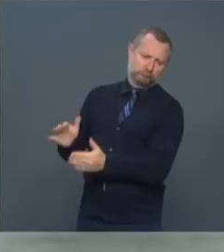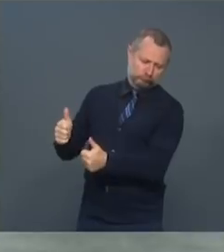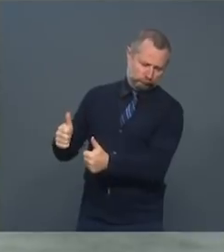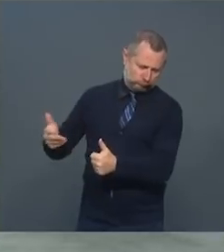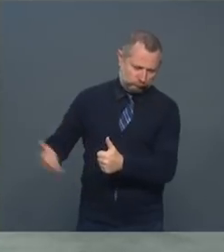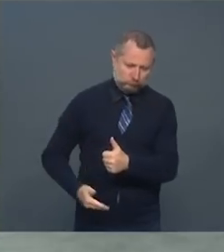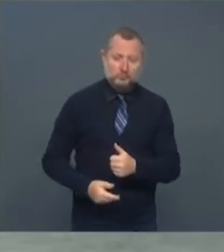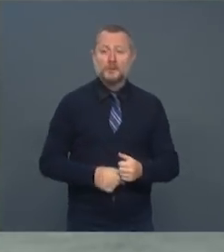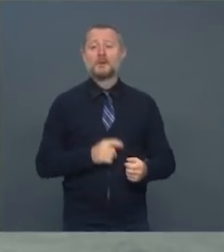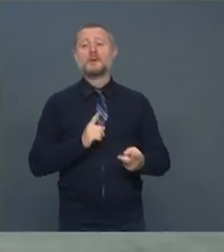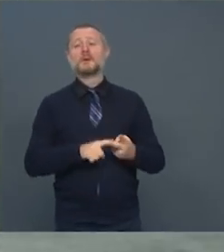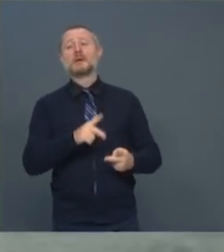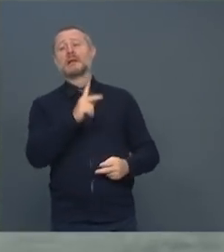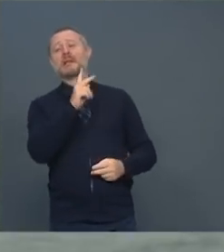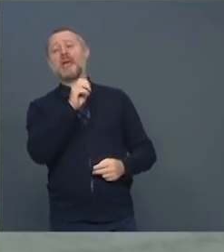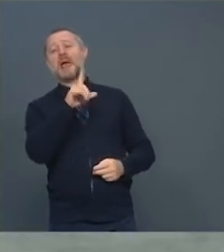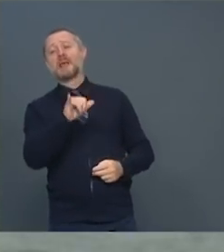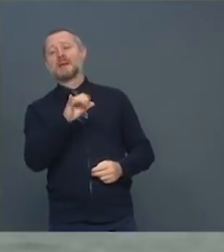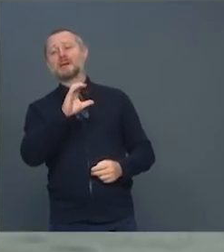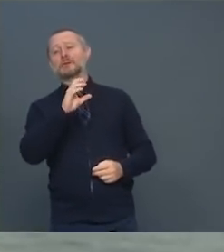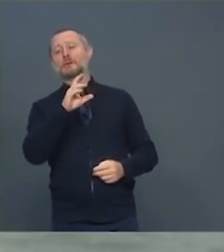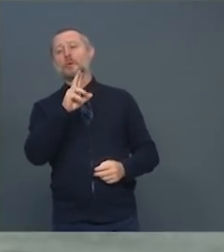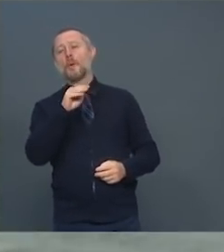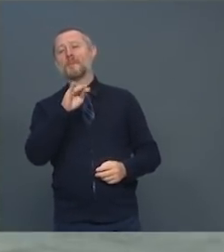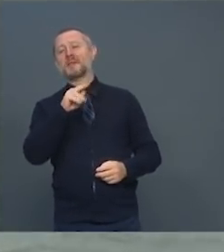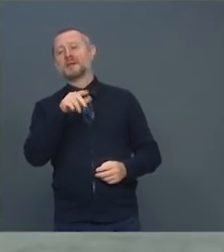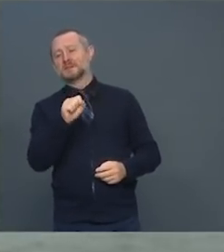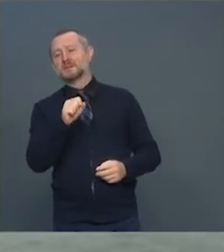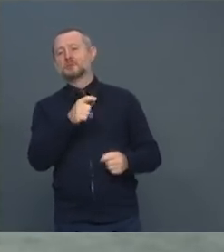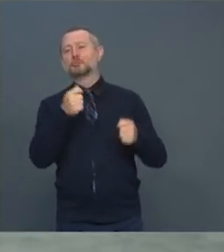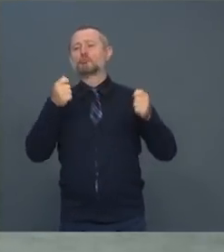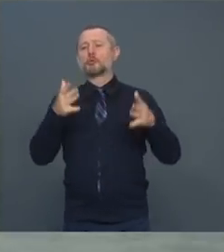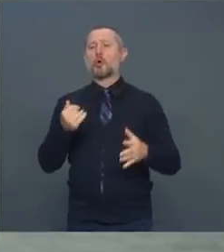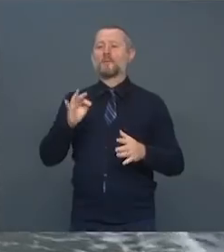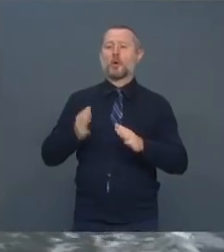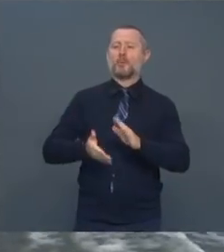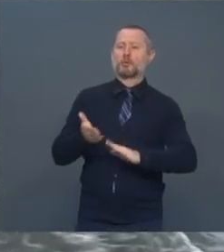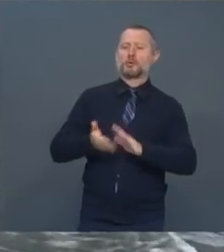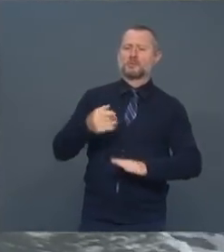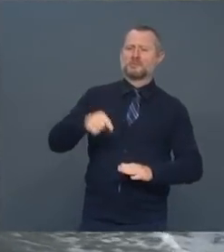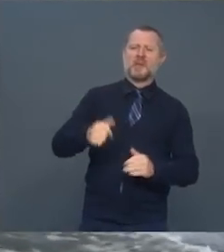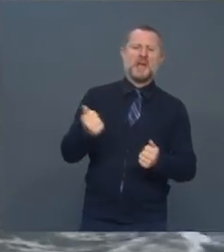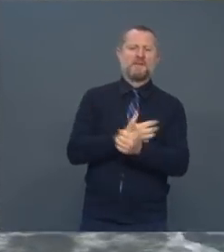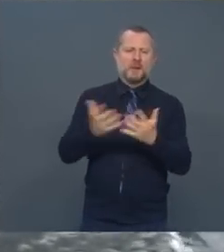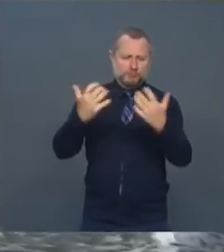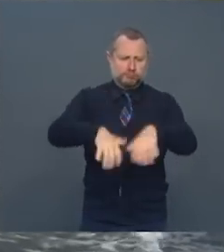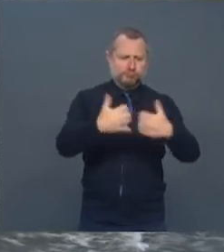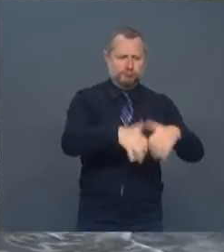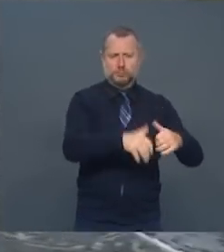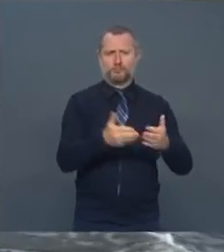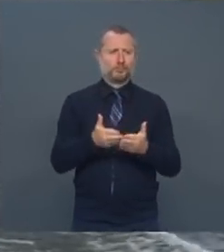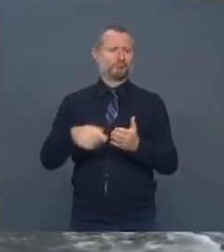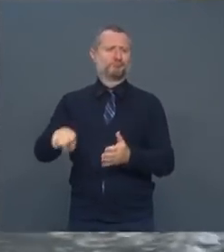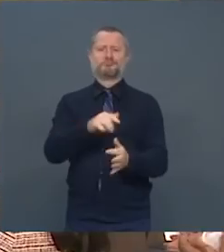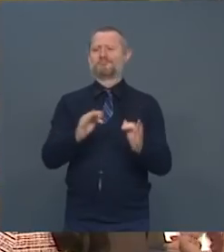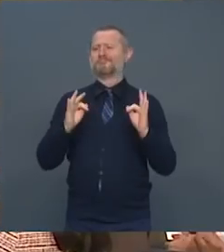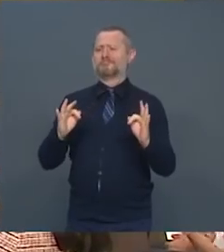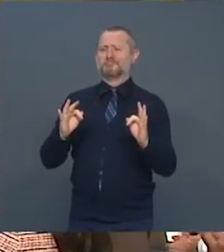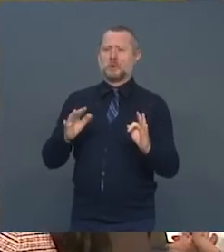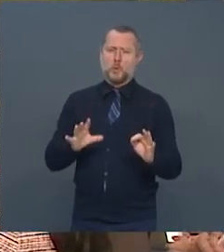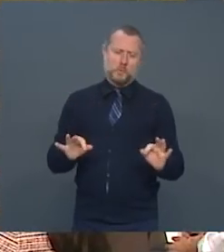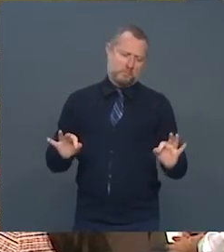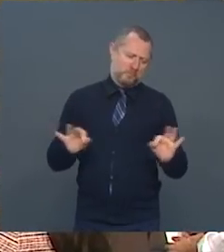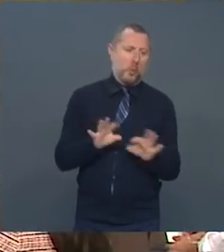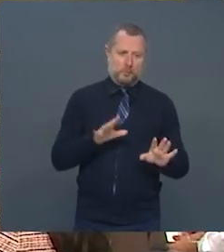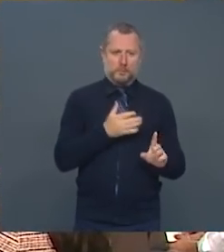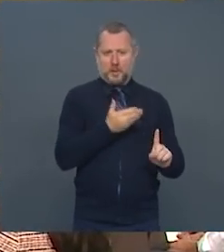We have Kelly Cummings, who's the Director of Operations, who just makes things happen, and that's so important, especially now.